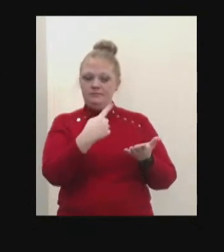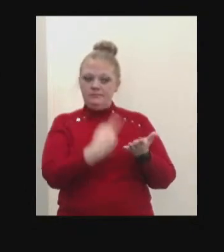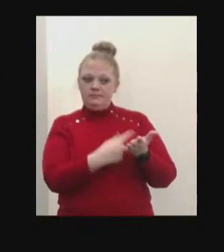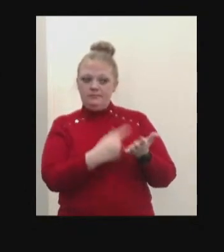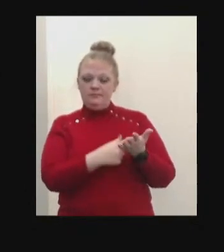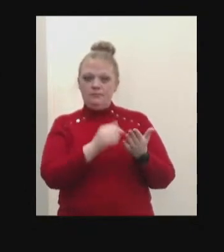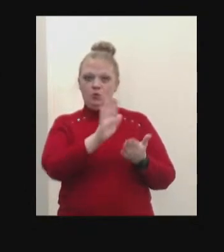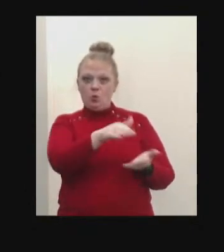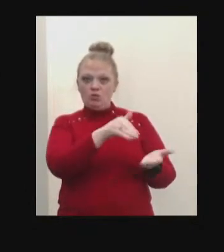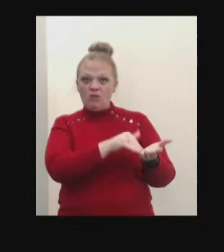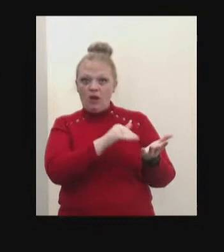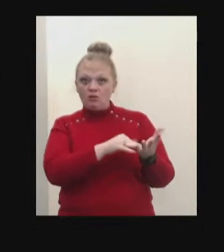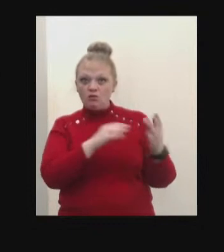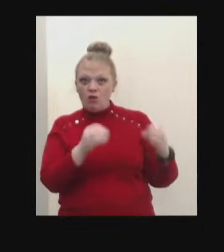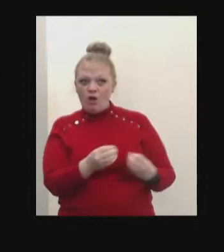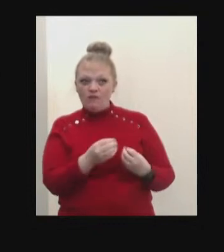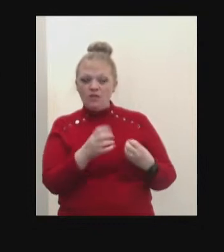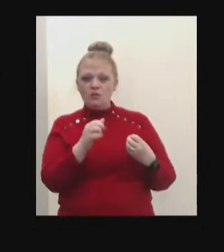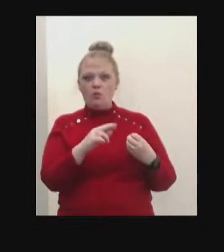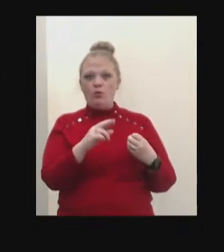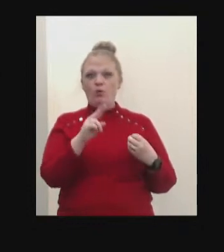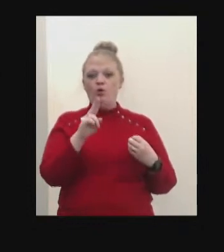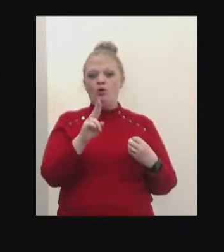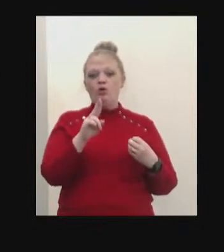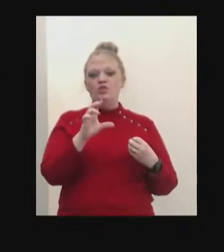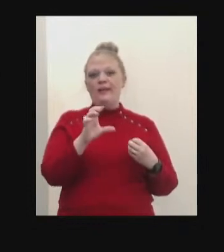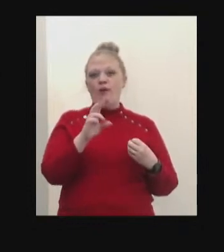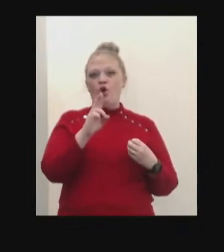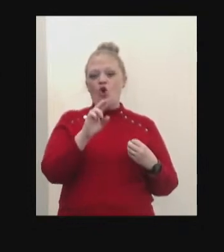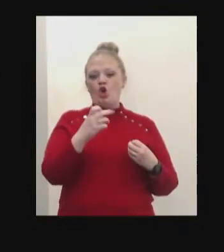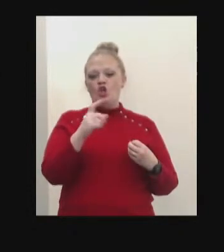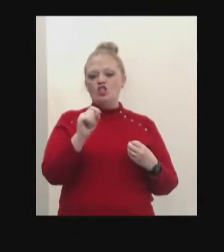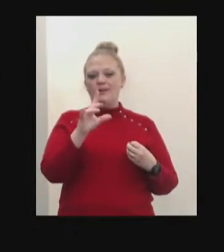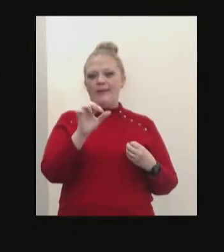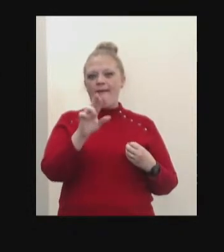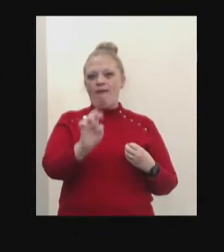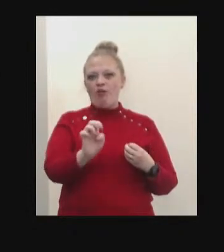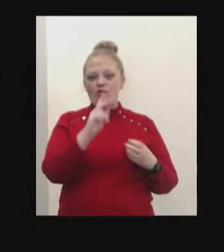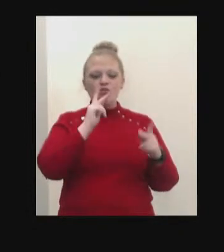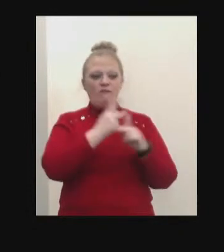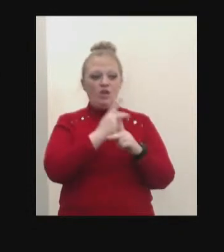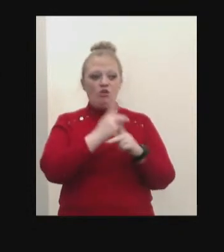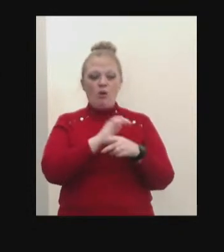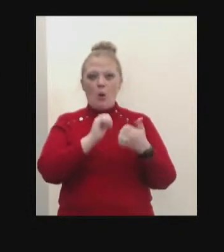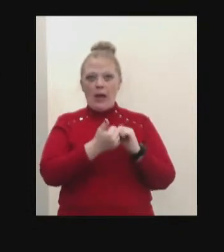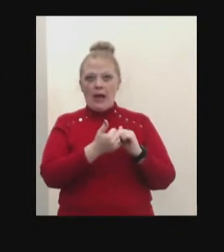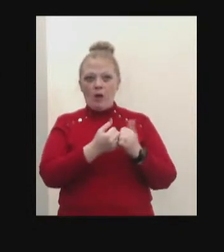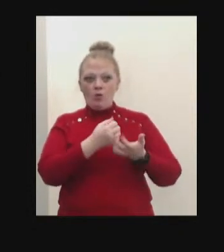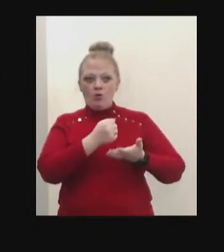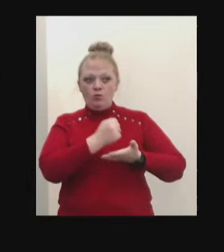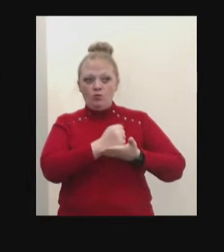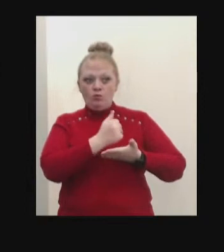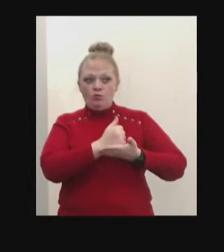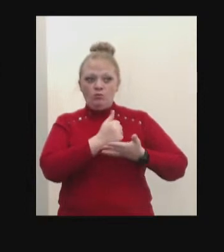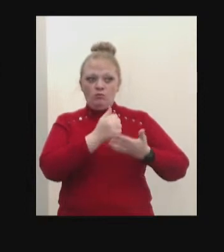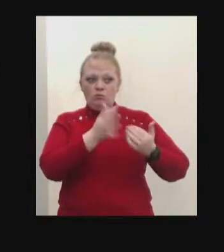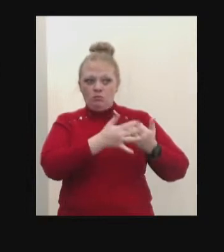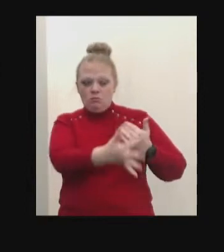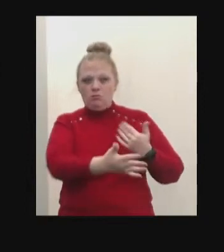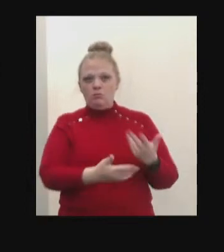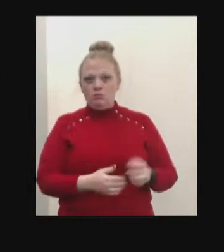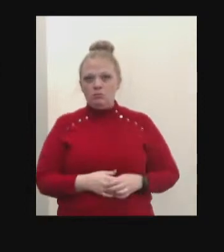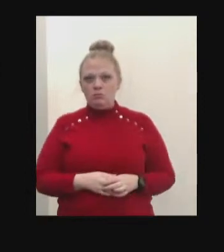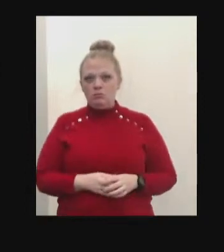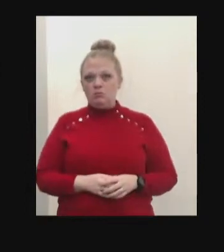doctor's office or an urgent care center to figure out how you should be treated with these viral infections.